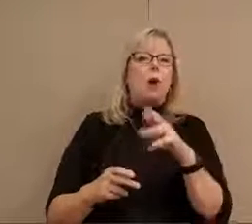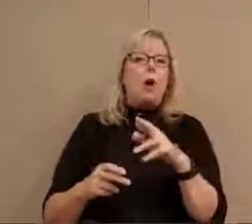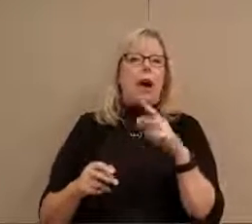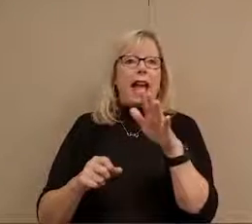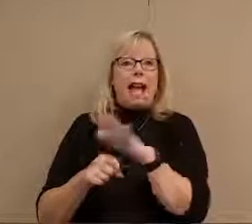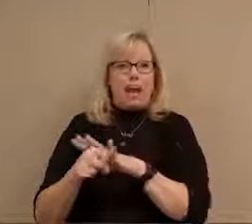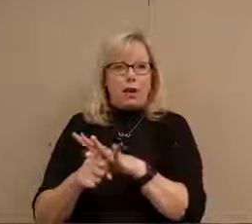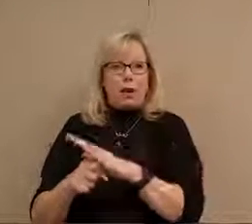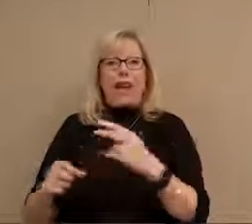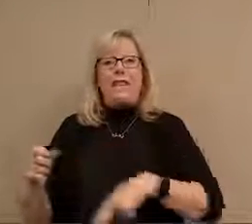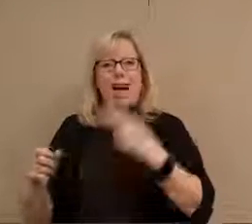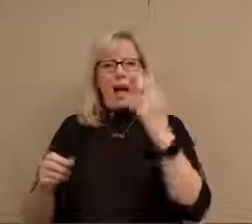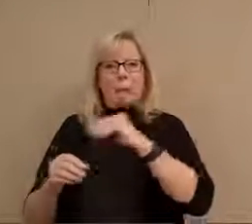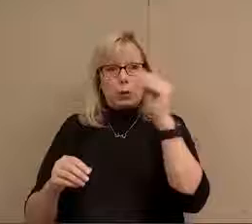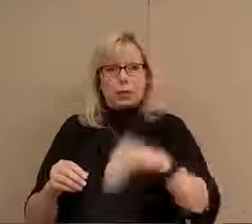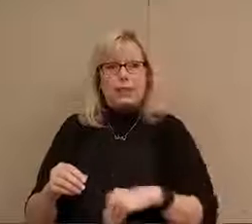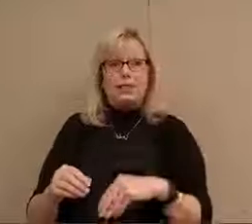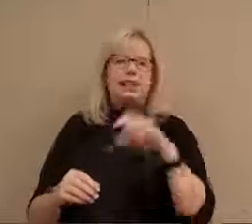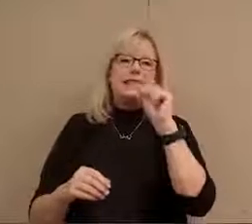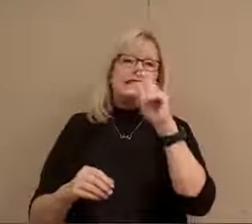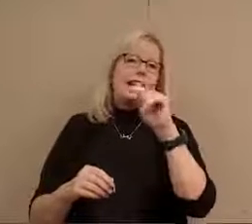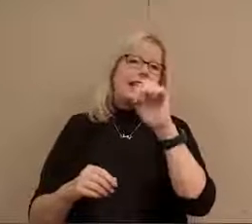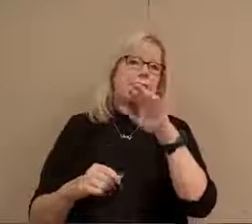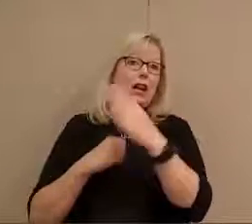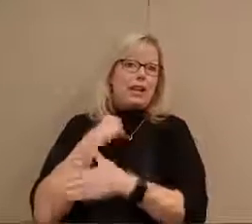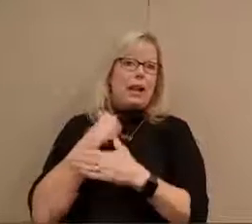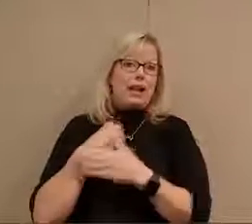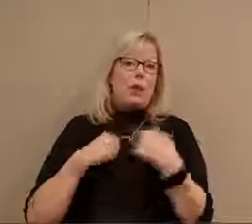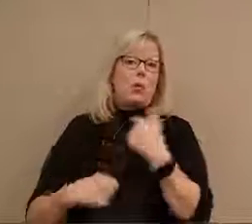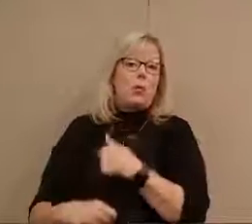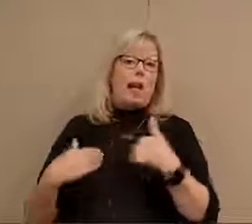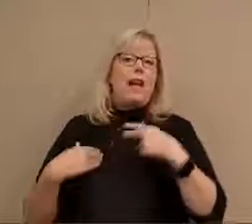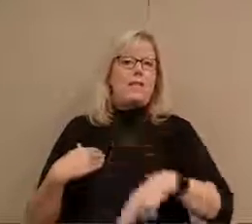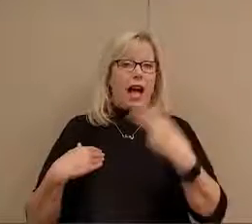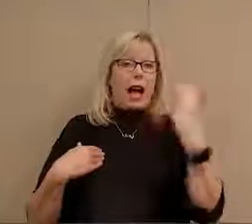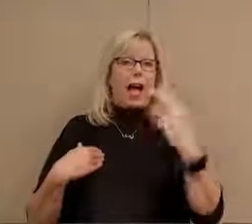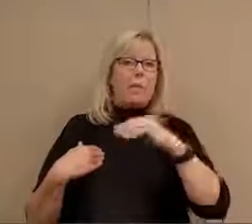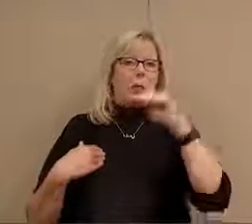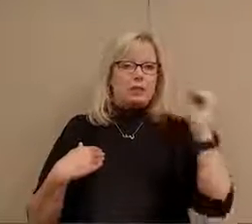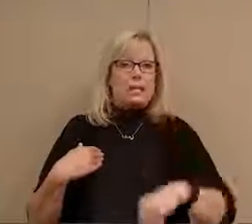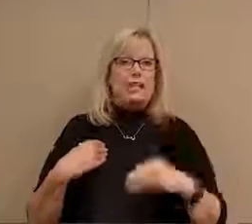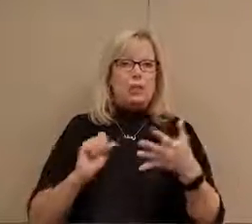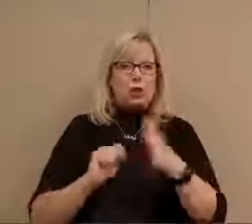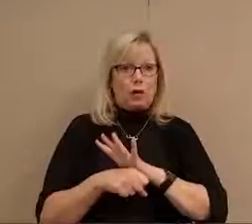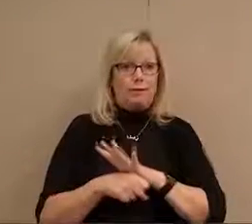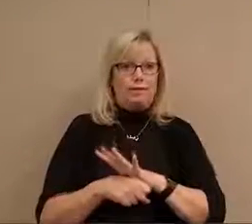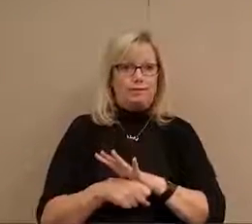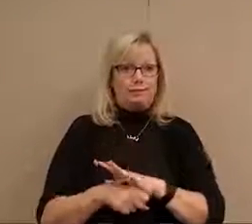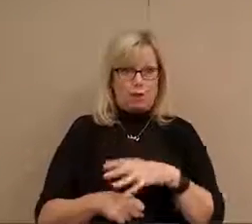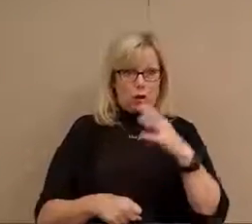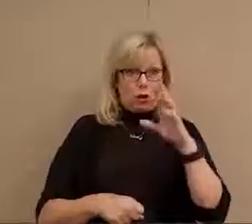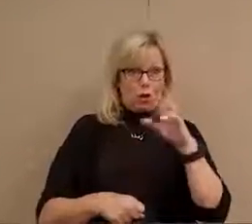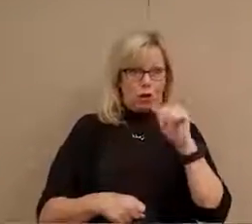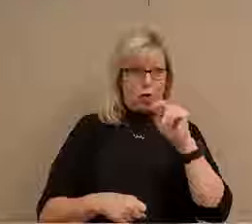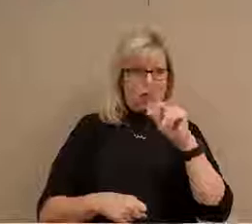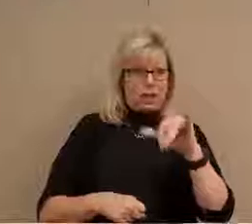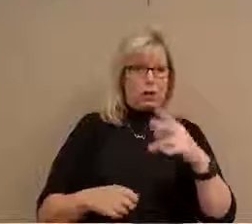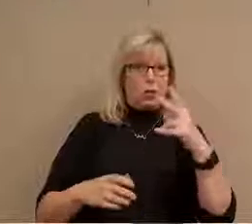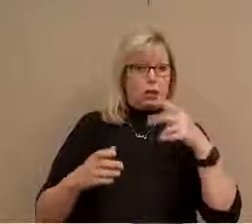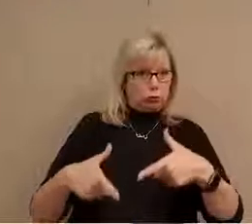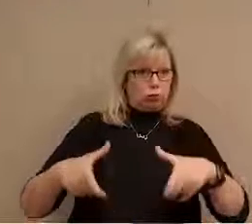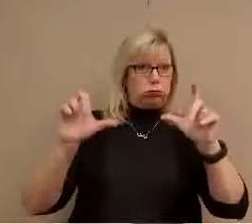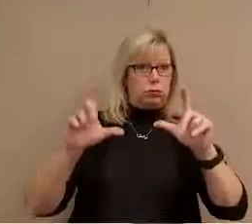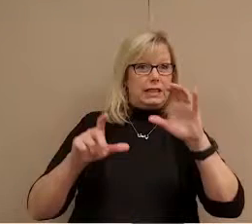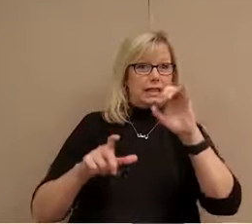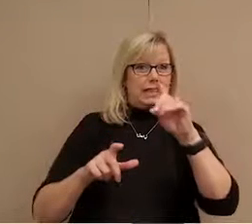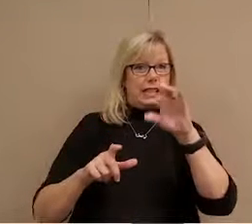and high transmission. So in St. Clair County, by CDC metrics, we have a high level of transmission. And Randy, do you want to pull up that CDC tracker that we